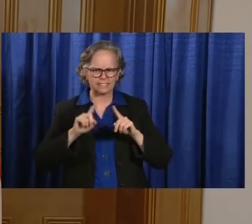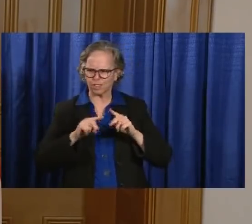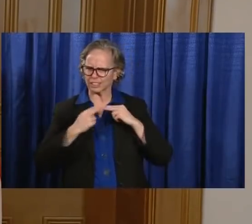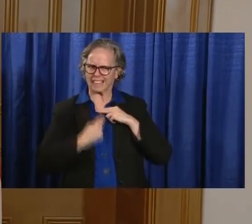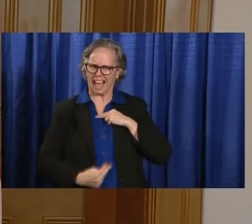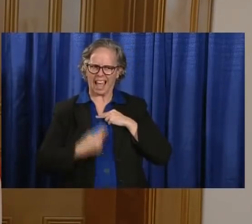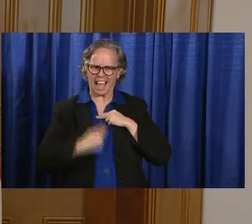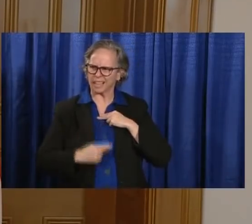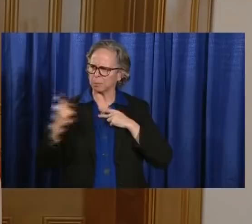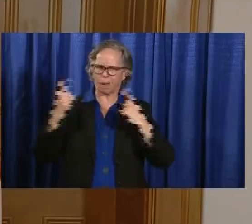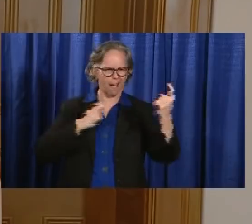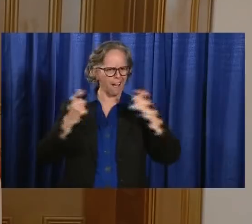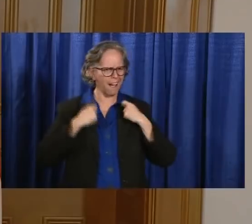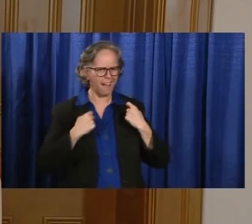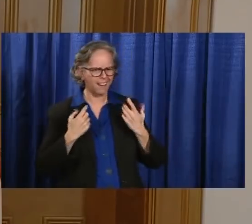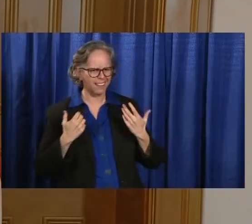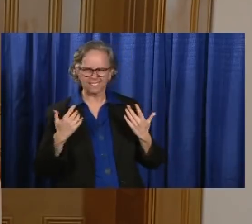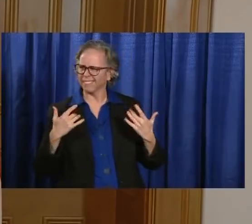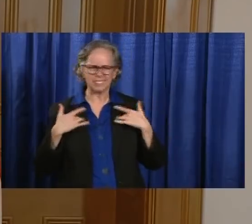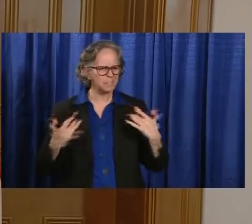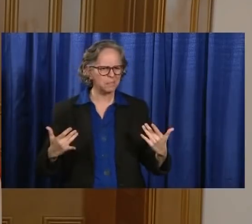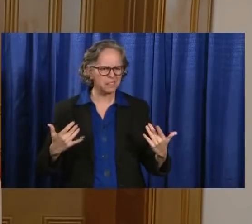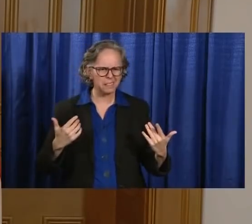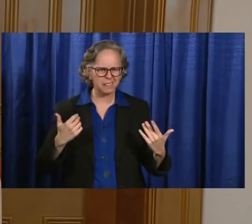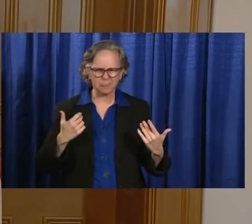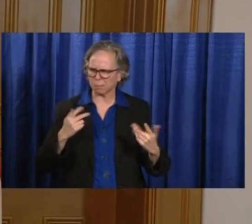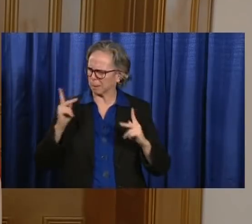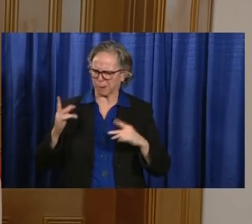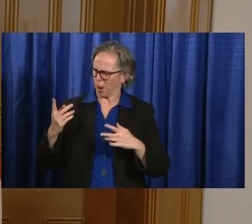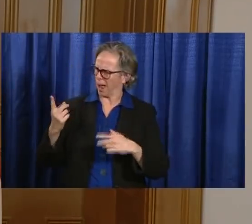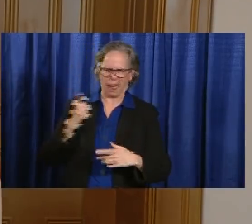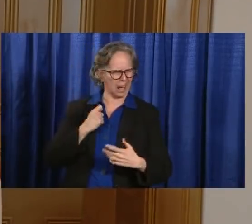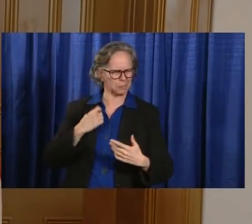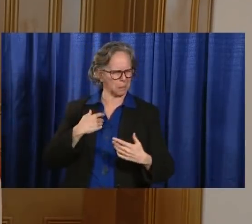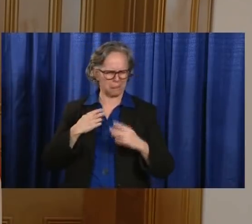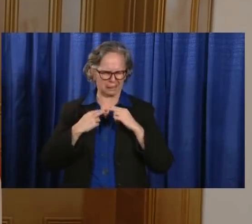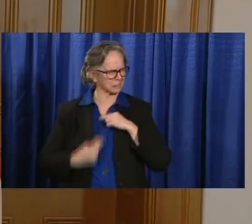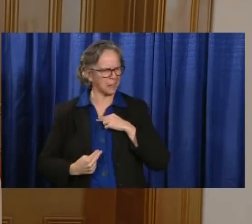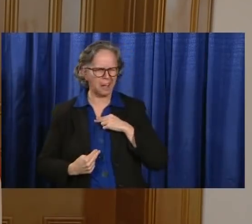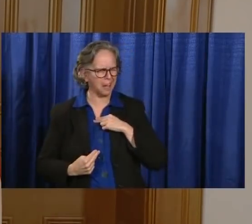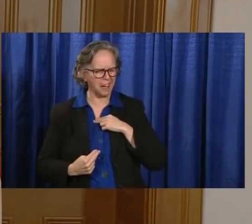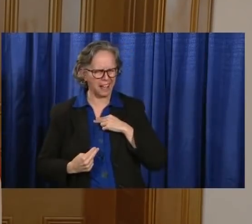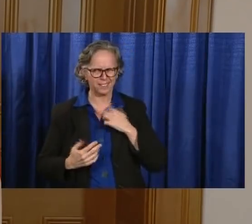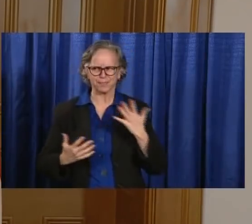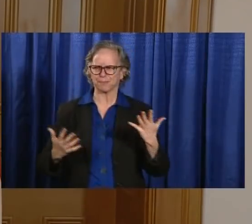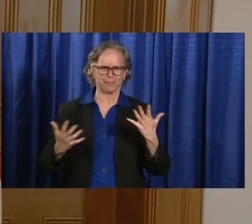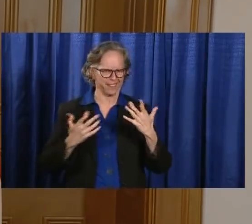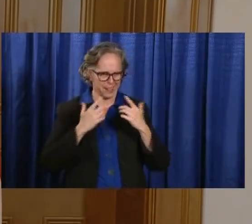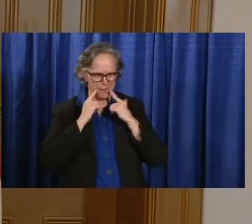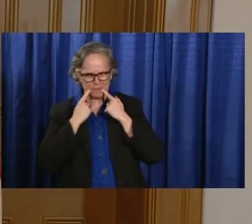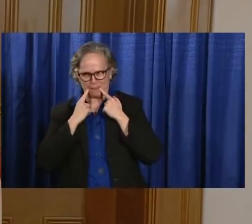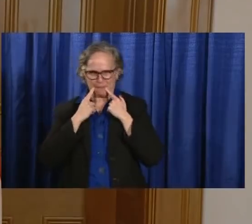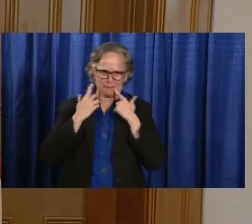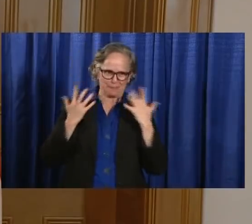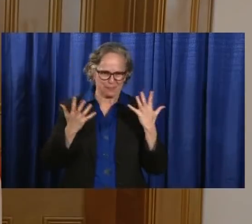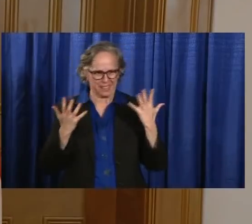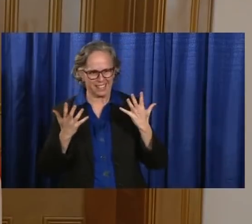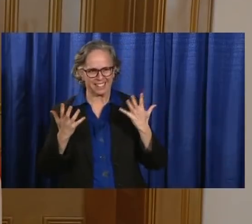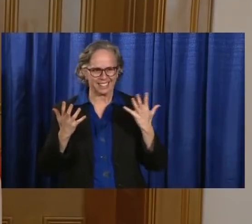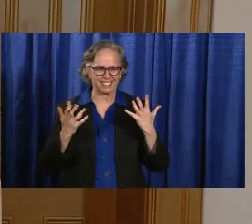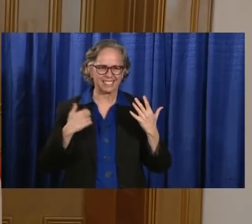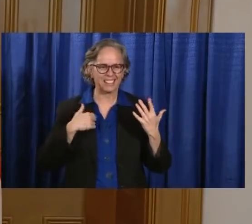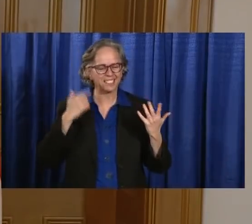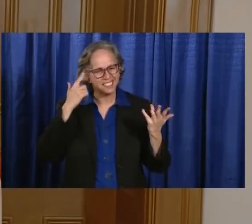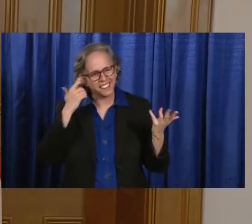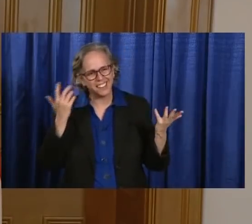not a person that usually gets too many questions about my clothes, but I thought I would share the